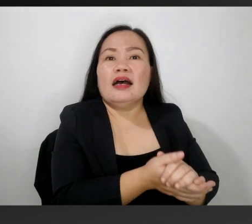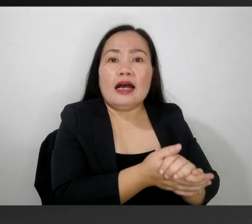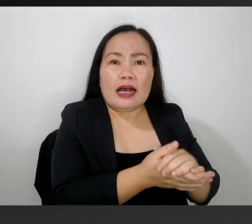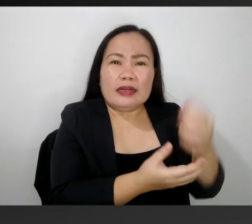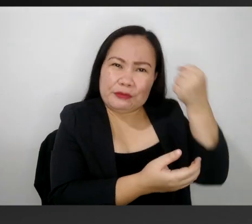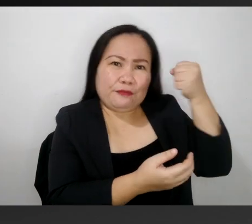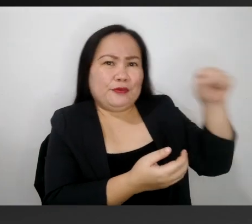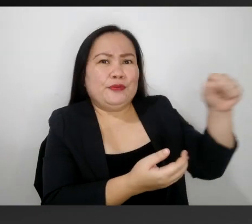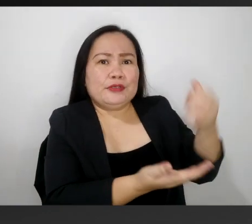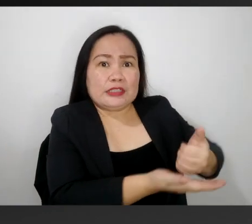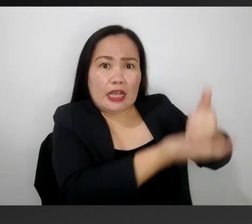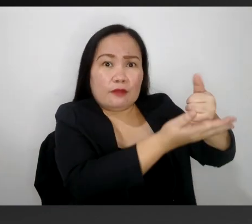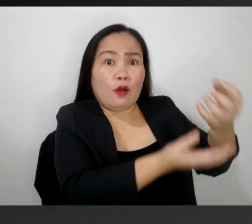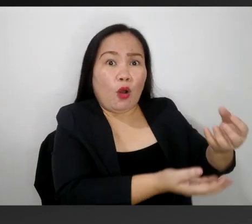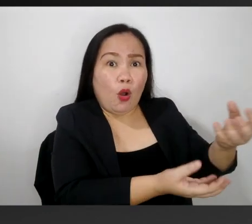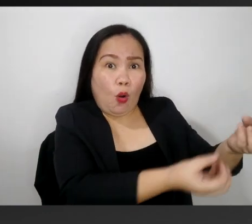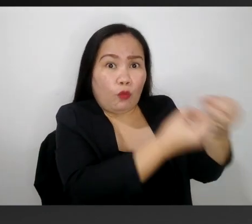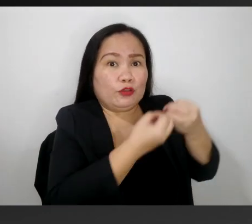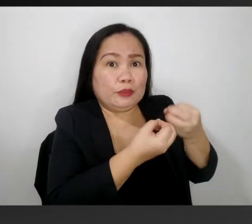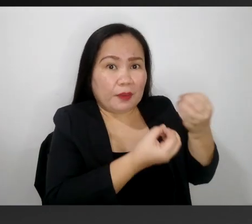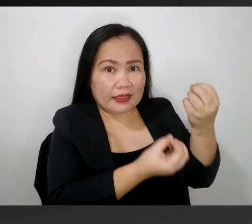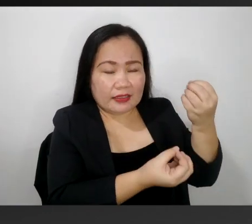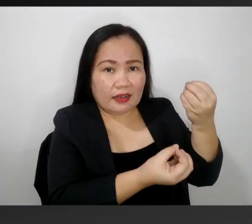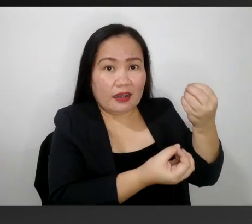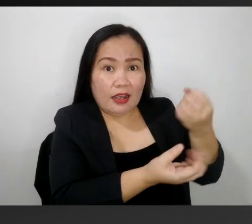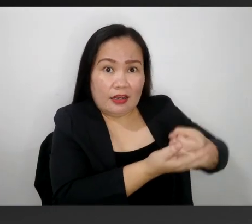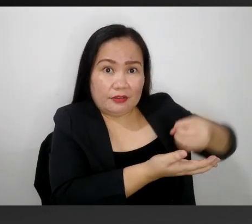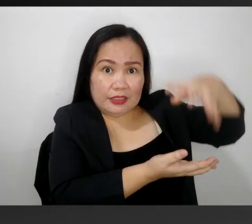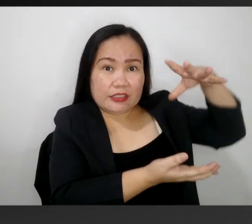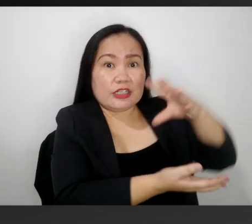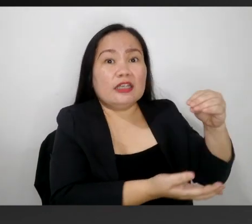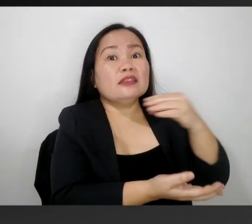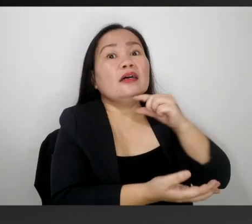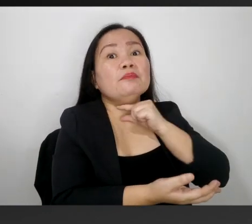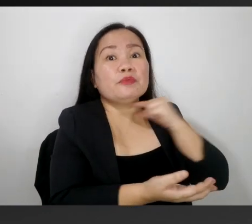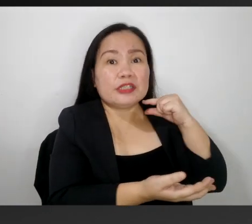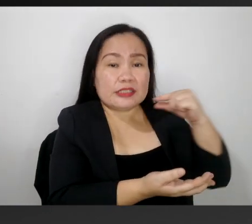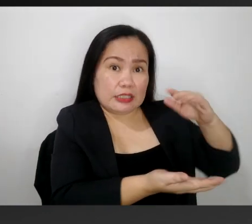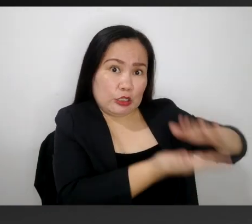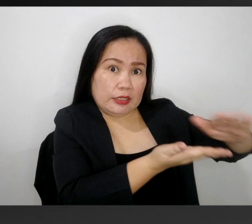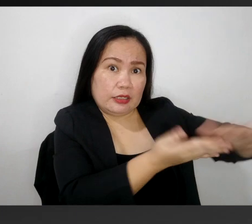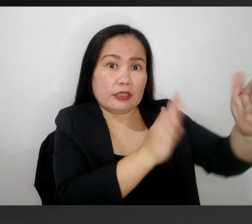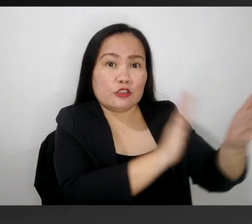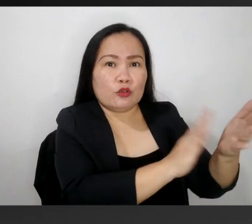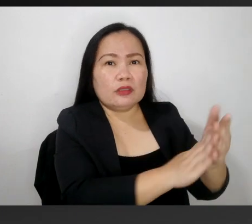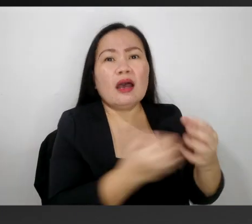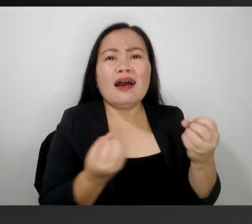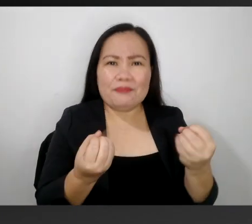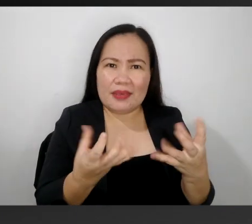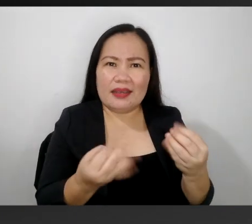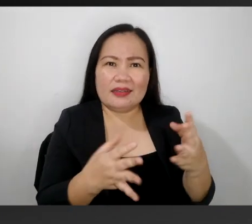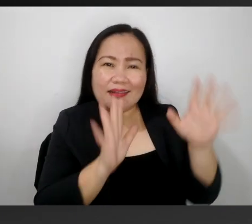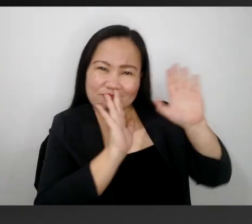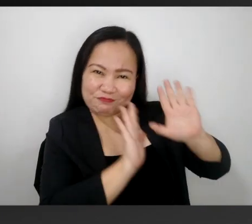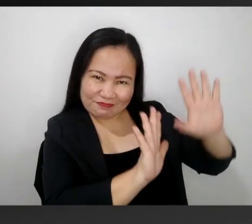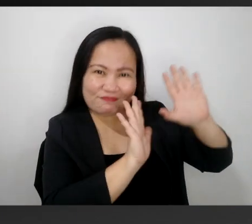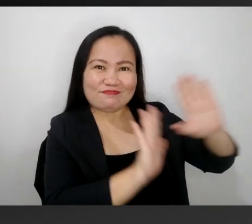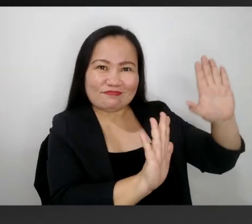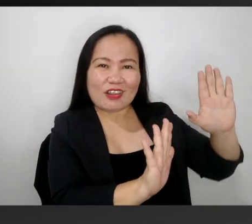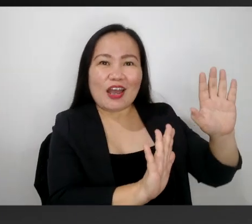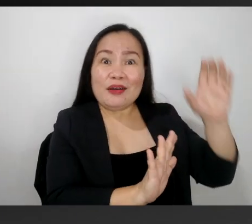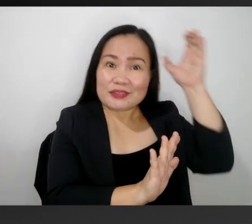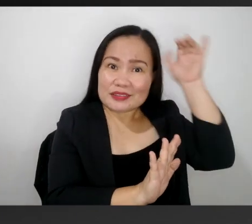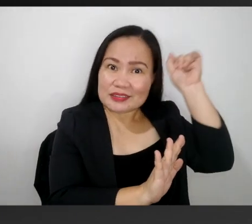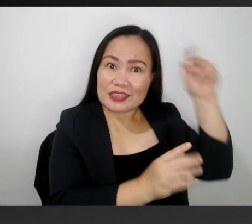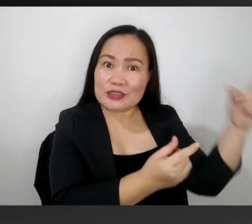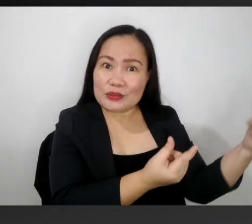the help offered by the rich and priest in cleaning the school. Many admired what Ibarra did,